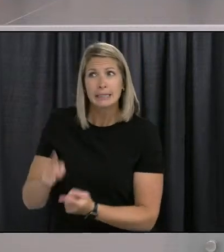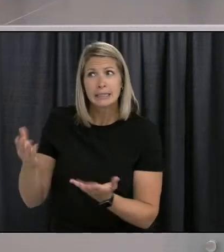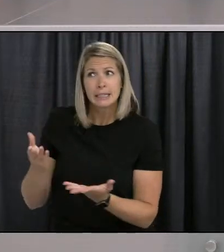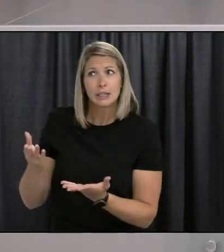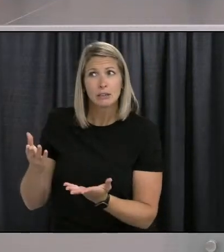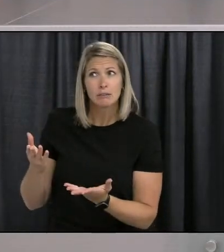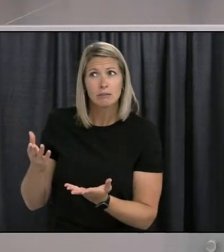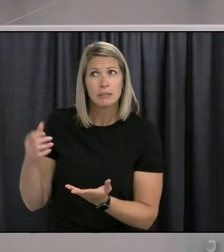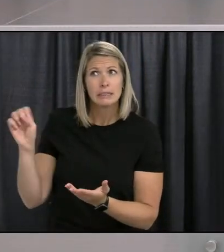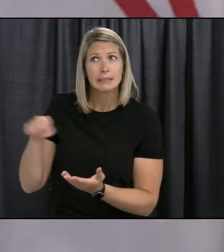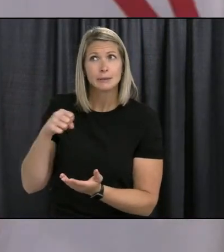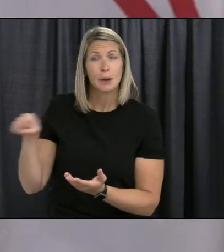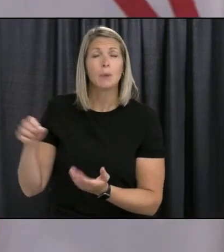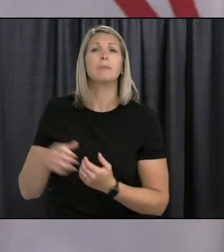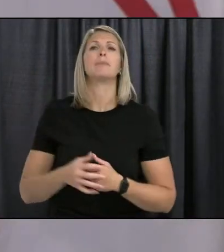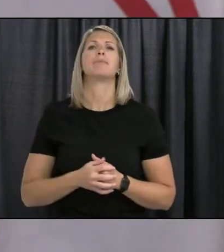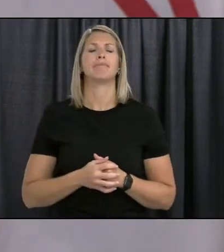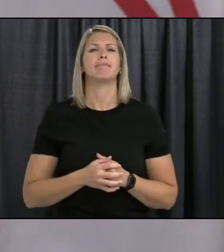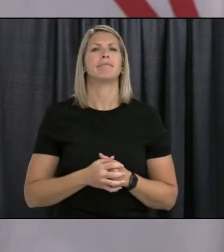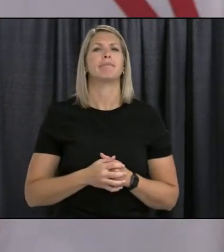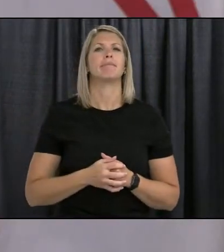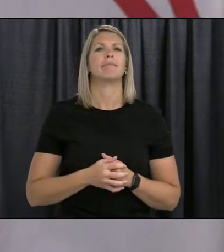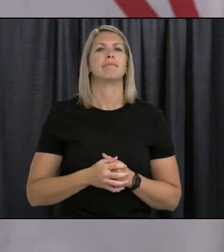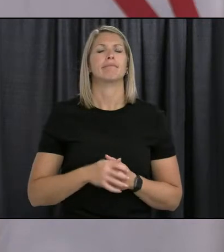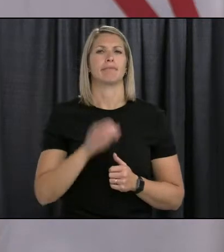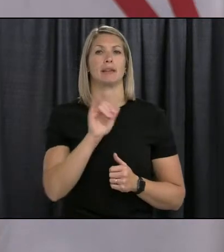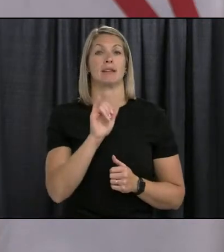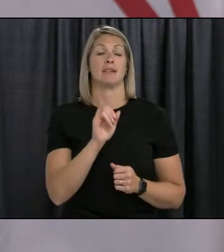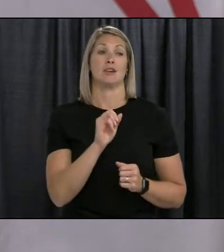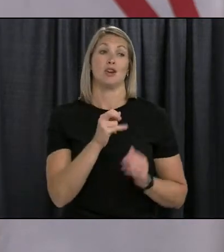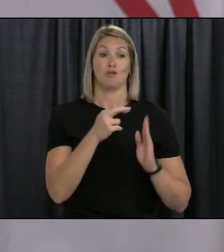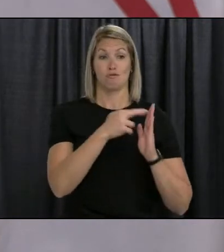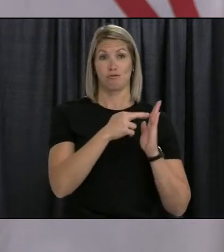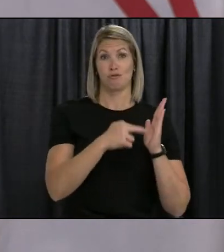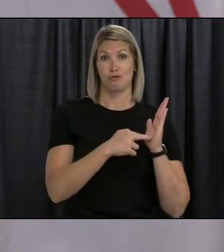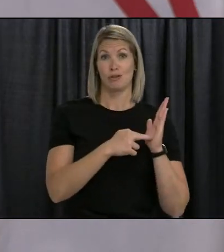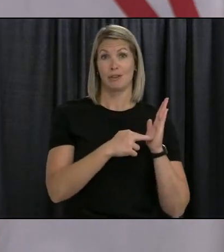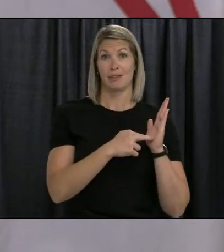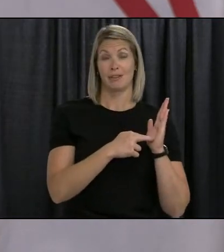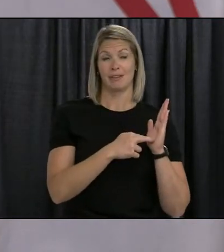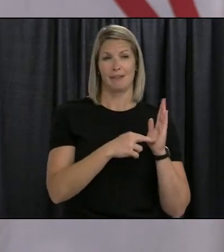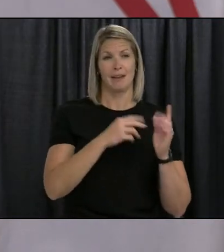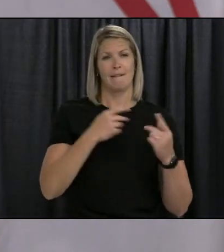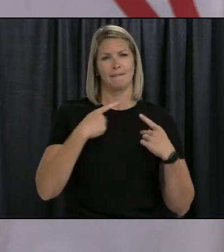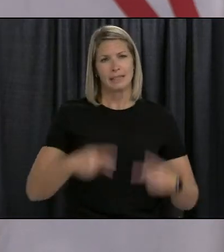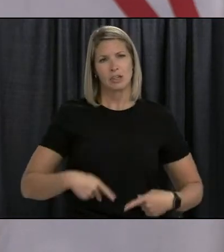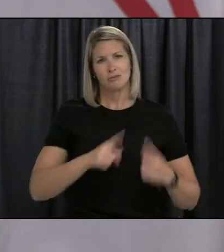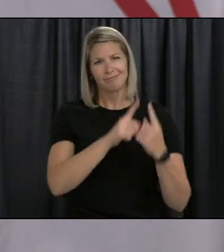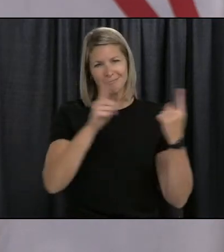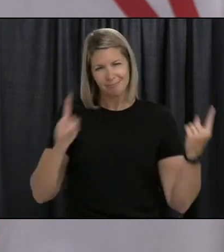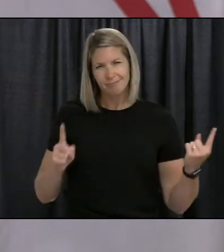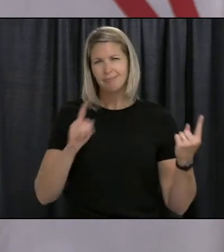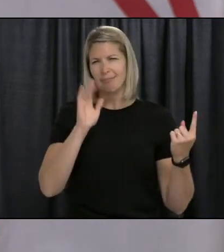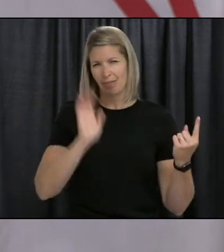Many of the measures that we've put in place can help to reduce the spread of influenza as well.